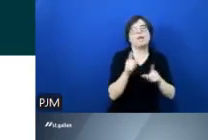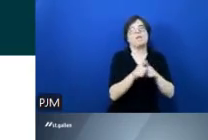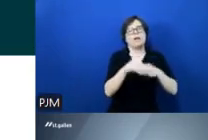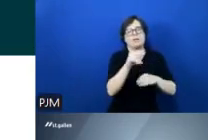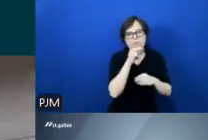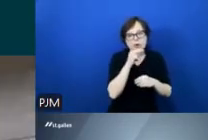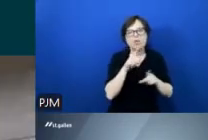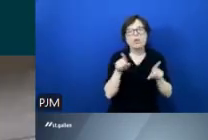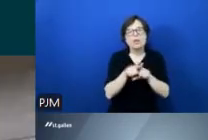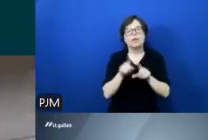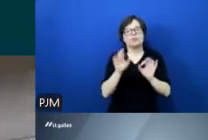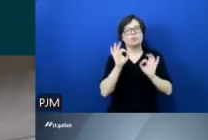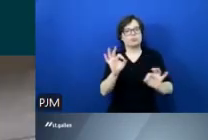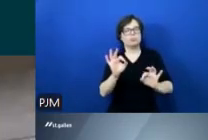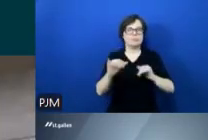projects.